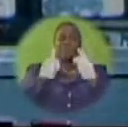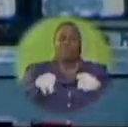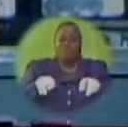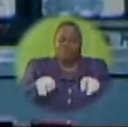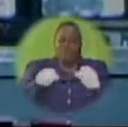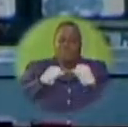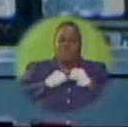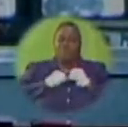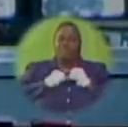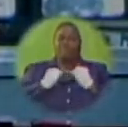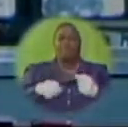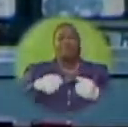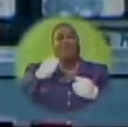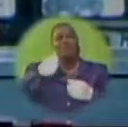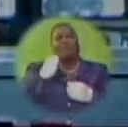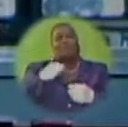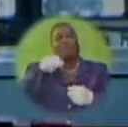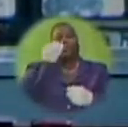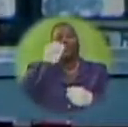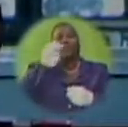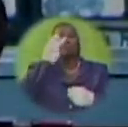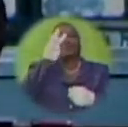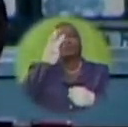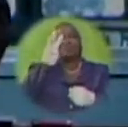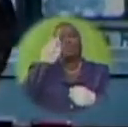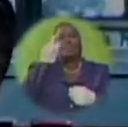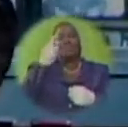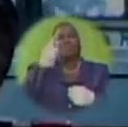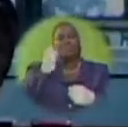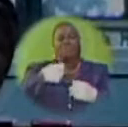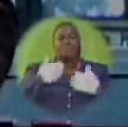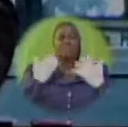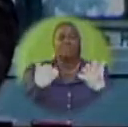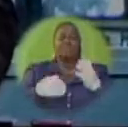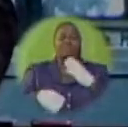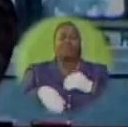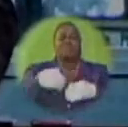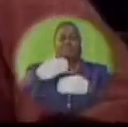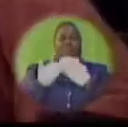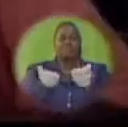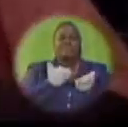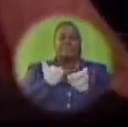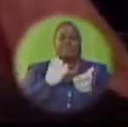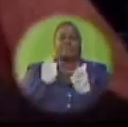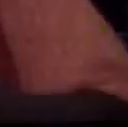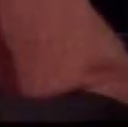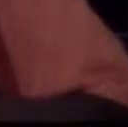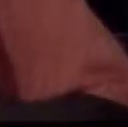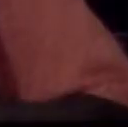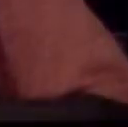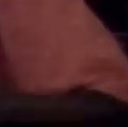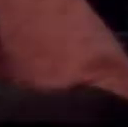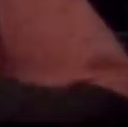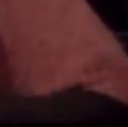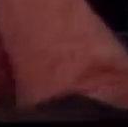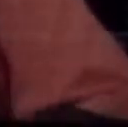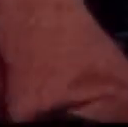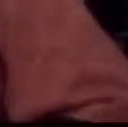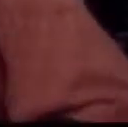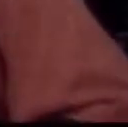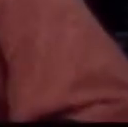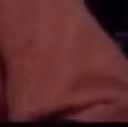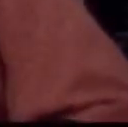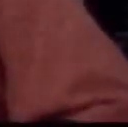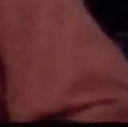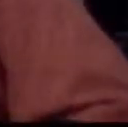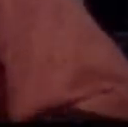some form of monetary awards to assist in their post services. Into basically do some